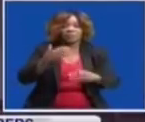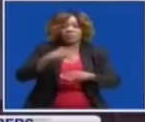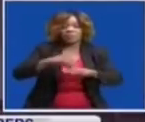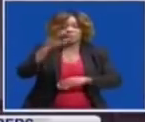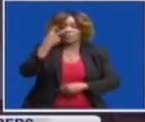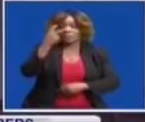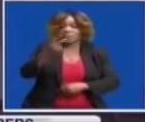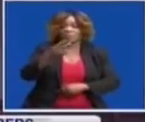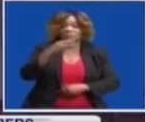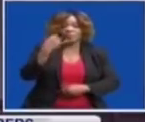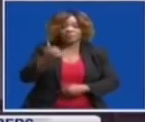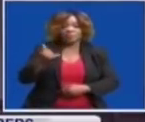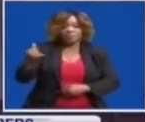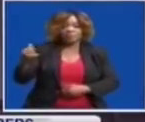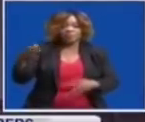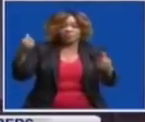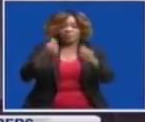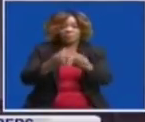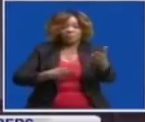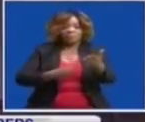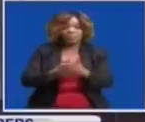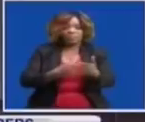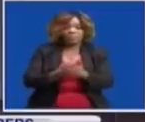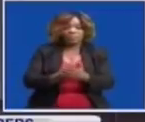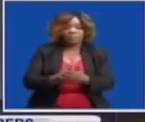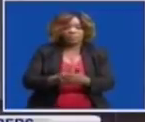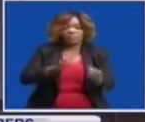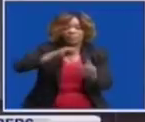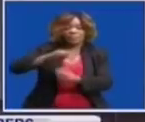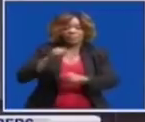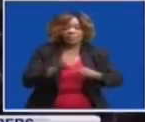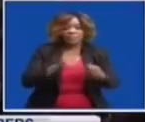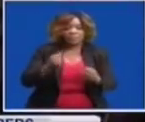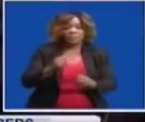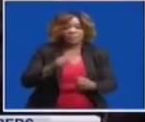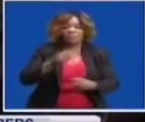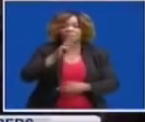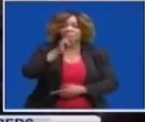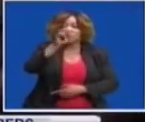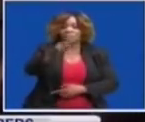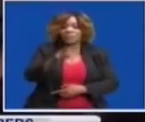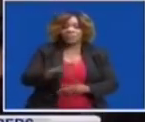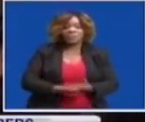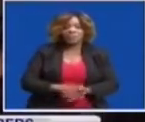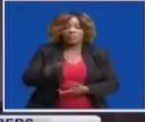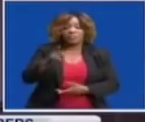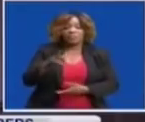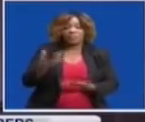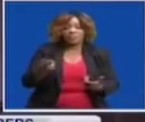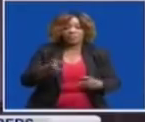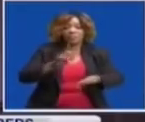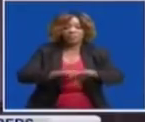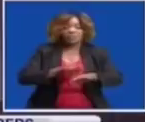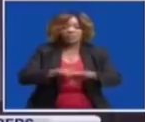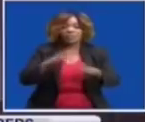matters related to banking, finance, currency, securities and insurance. But at this occasion, Maxine